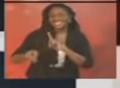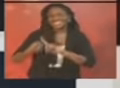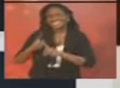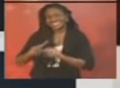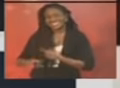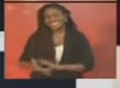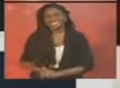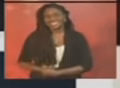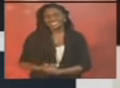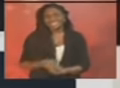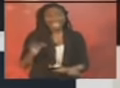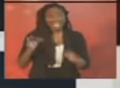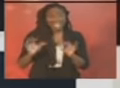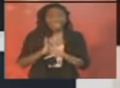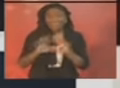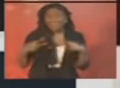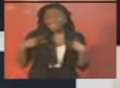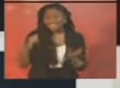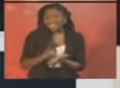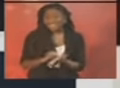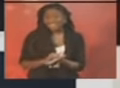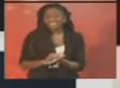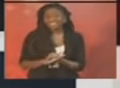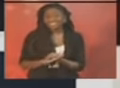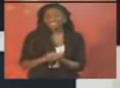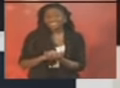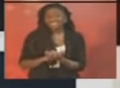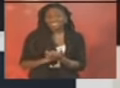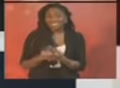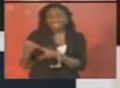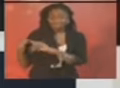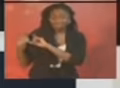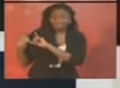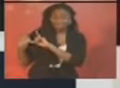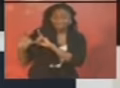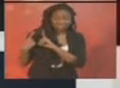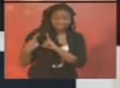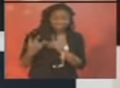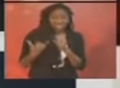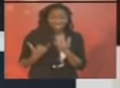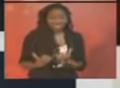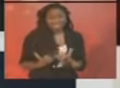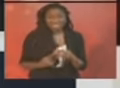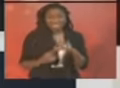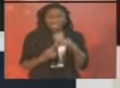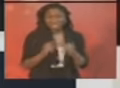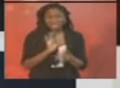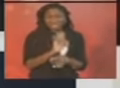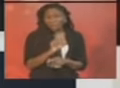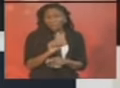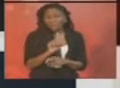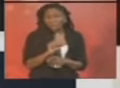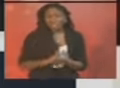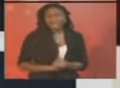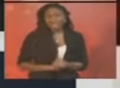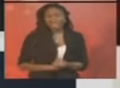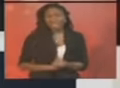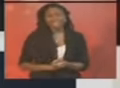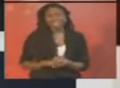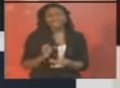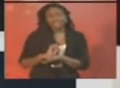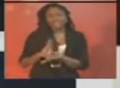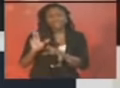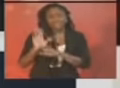so without that, which is what's been happening since September, especially for those who have started in Form 1, those who have